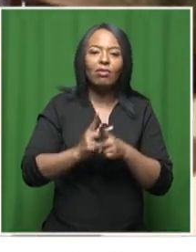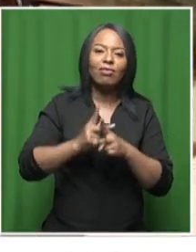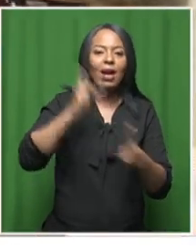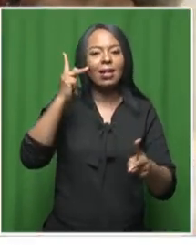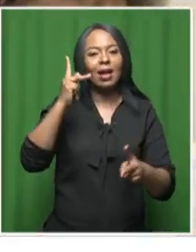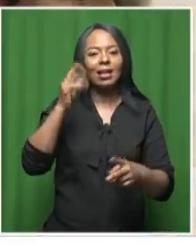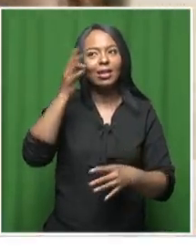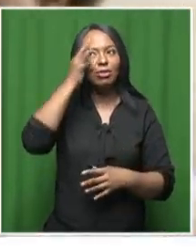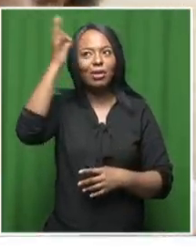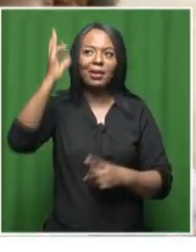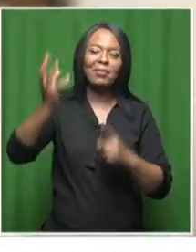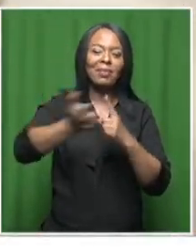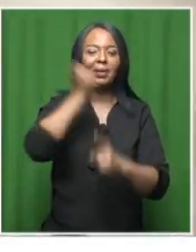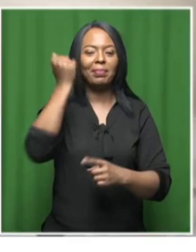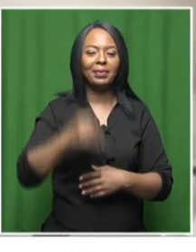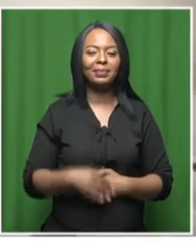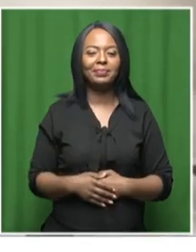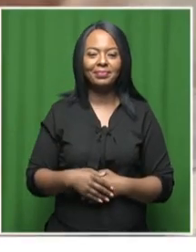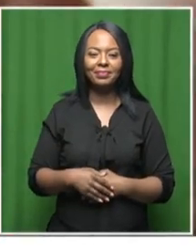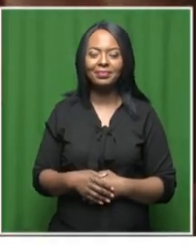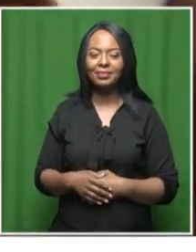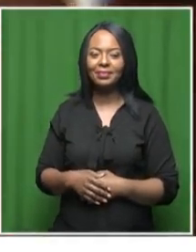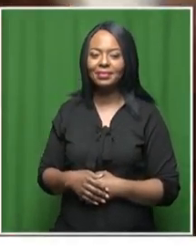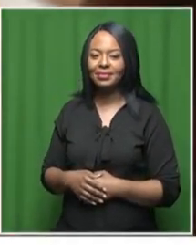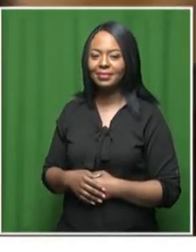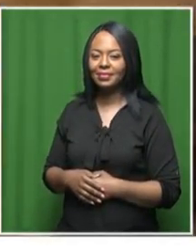your title deed.